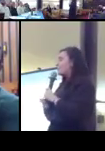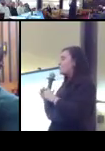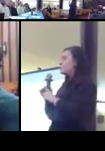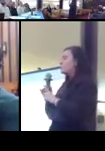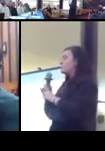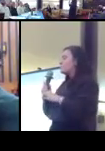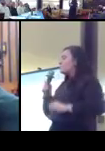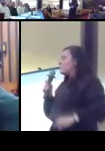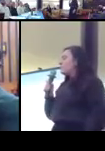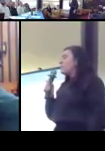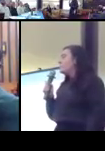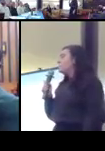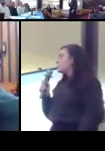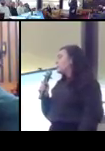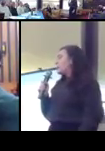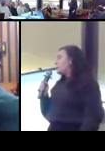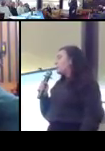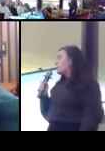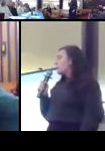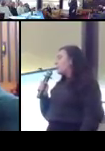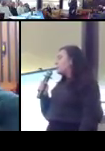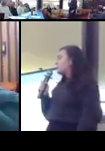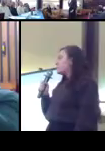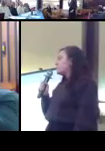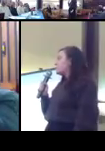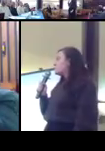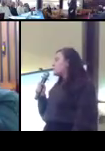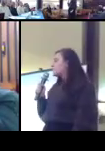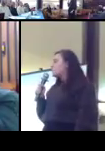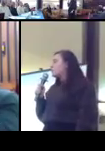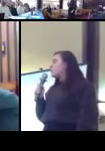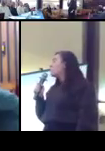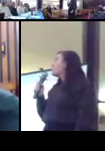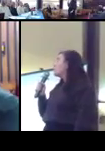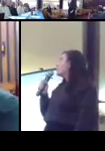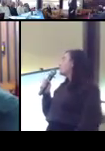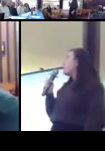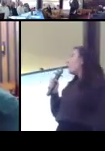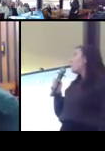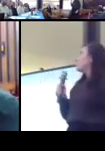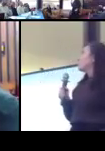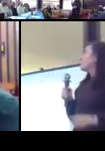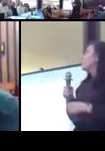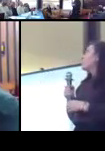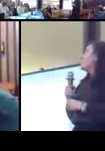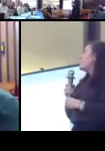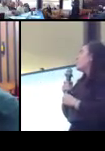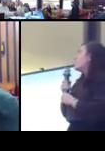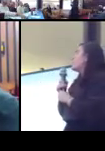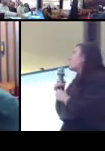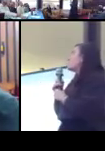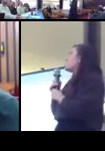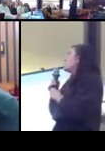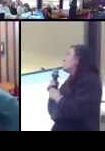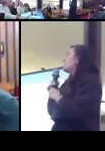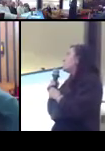Our community access vision, we envision a reality where our public institutions facilitate upward mobility for all.